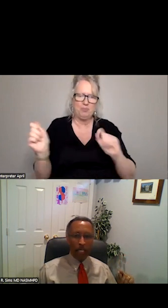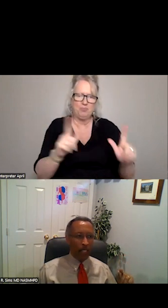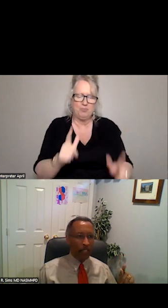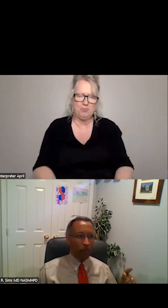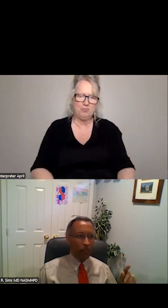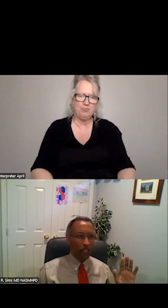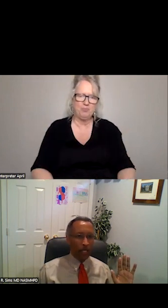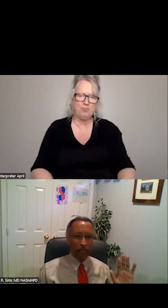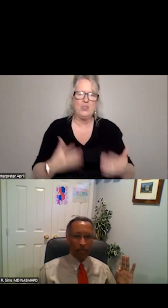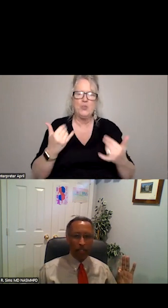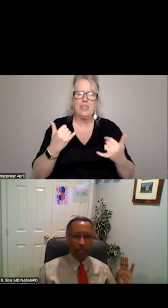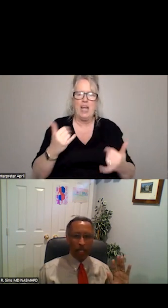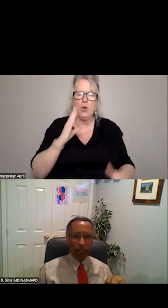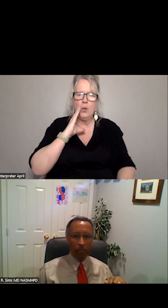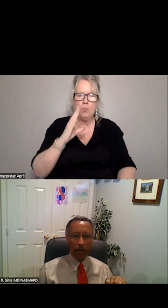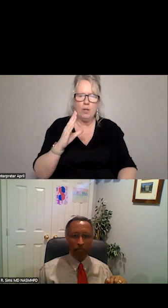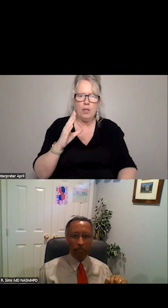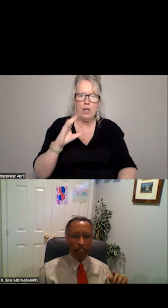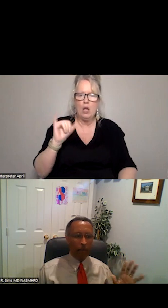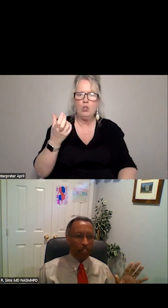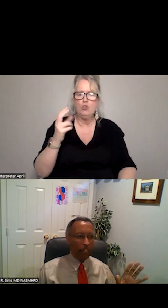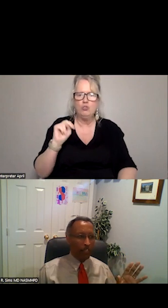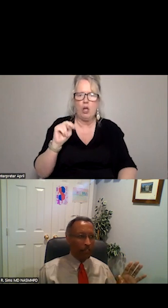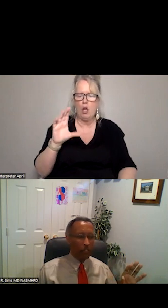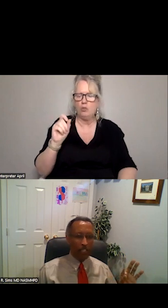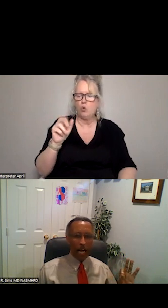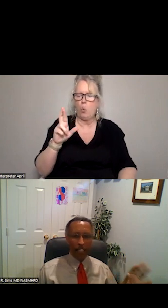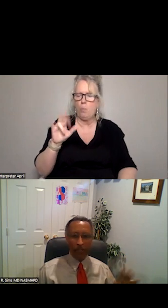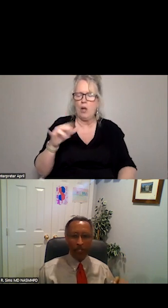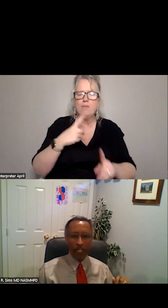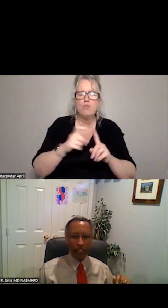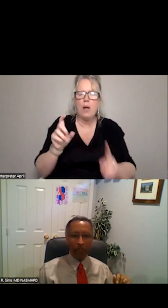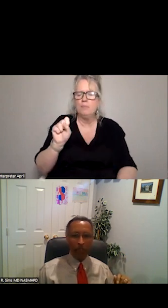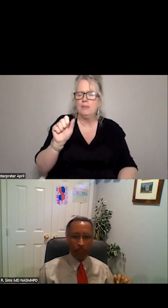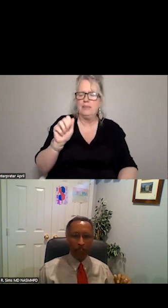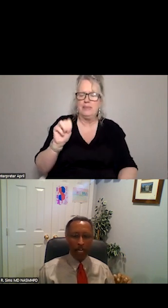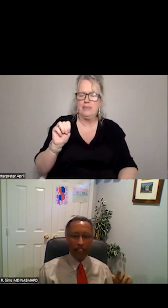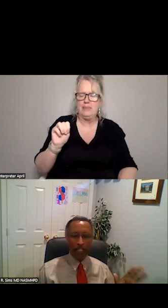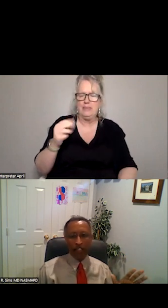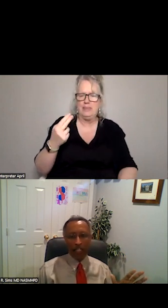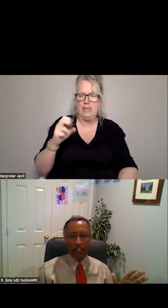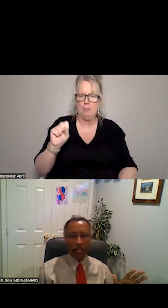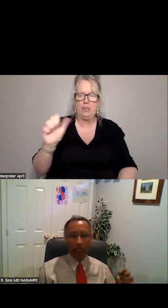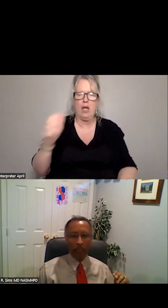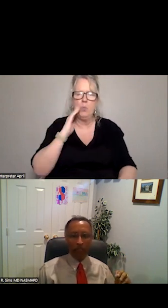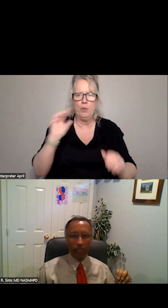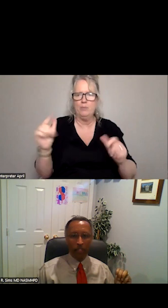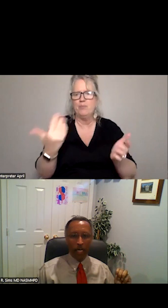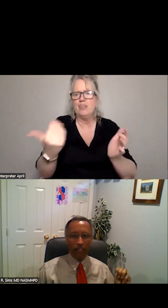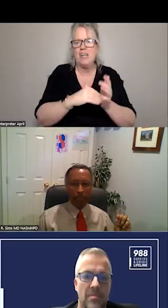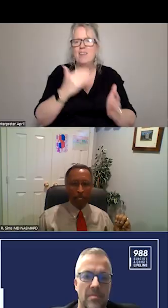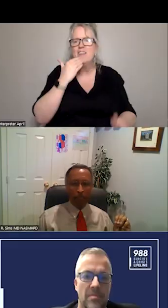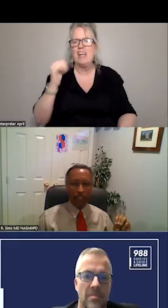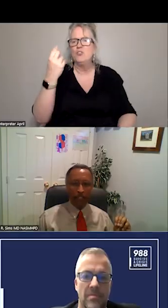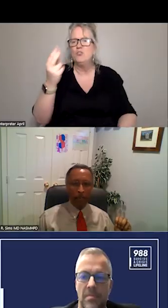bring in at this point, John Palmieri from SAMHSA, who's going to guide us through the next few slides. And thanks again, John,